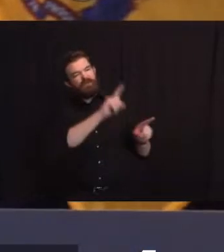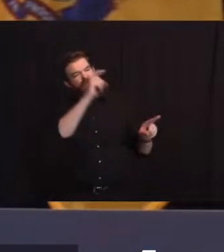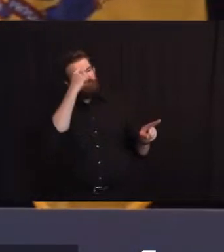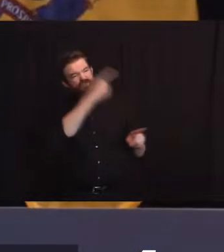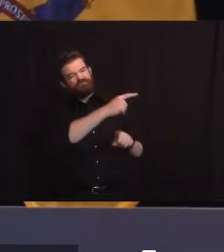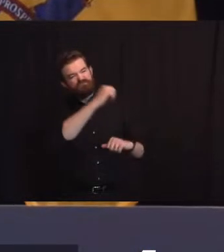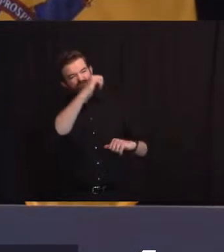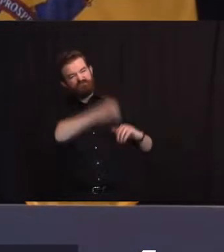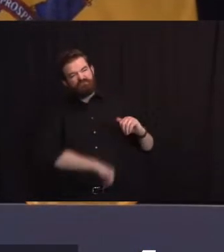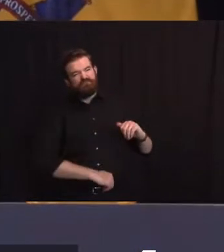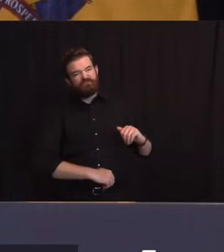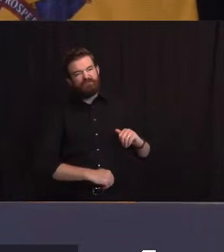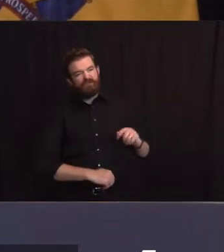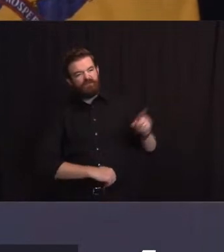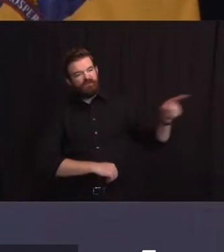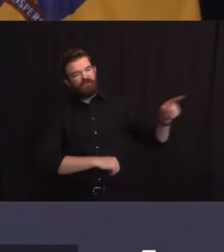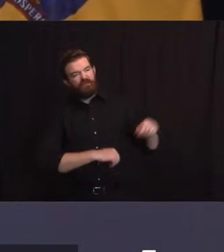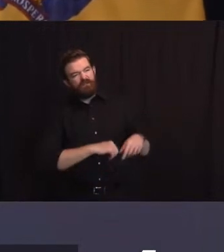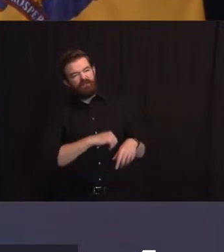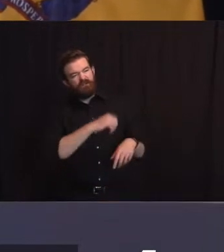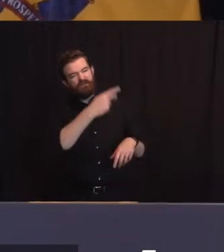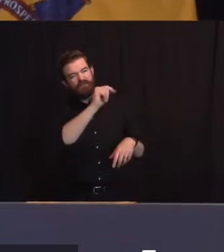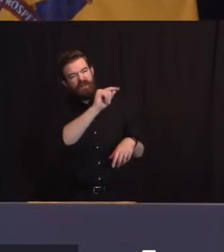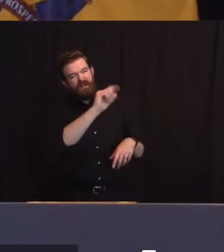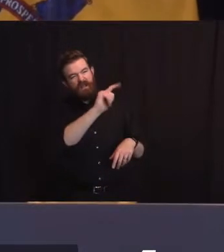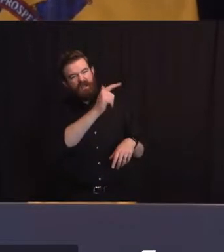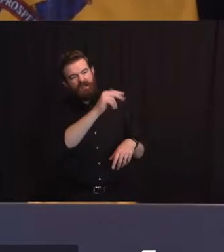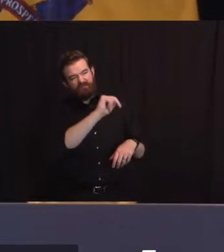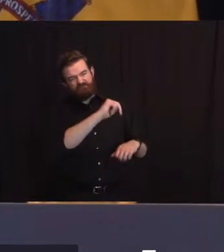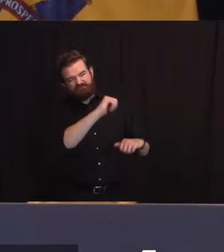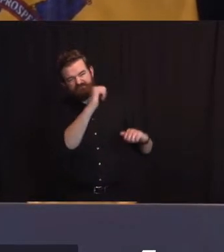Sir, you good? Give us 1 sec.